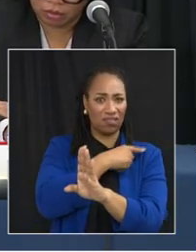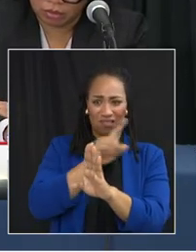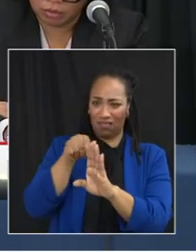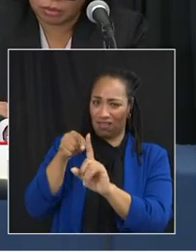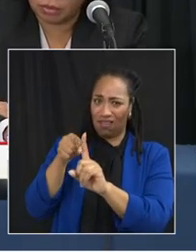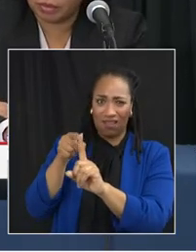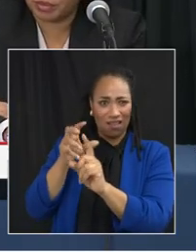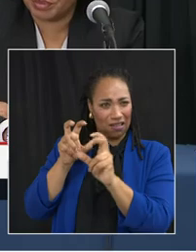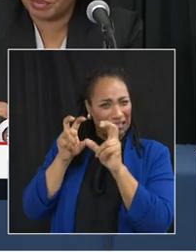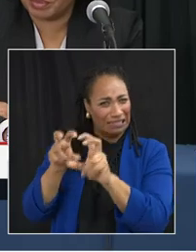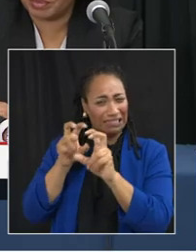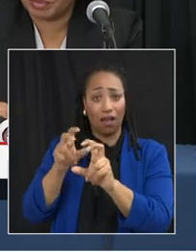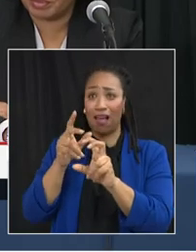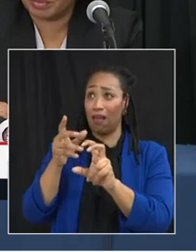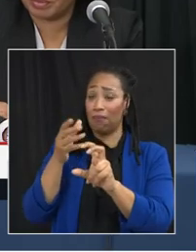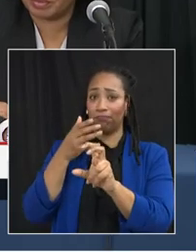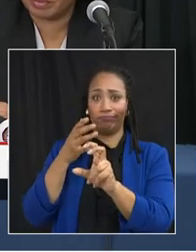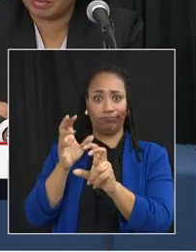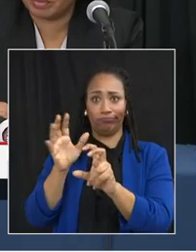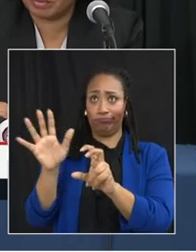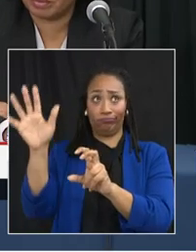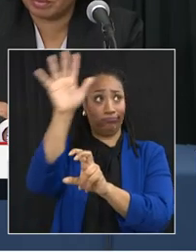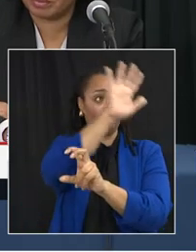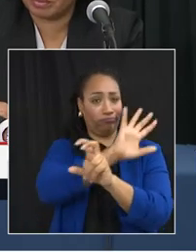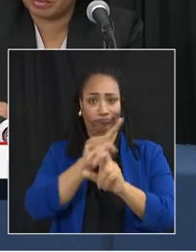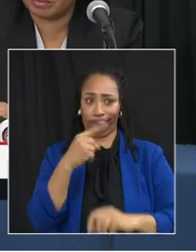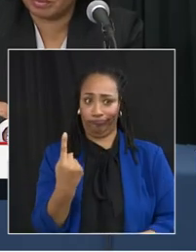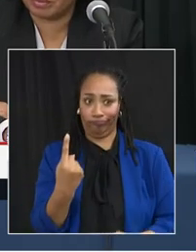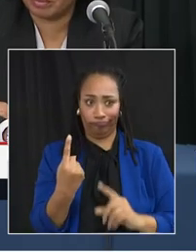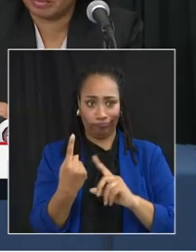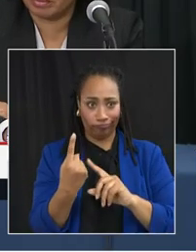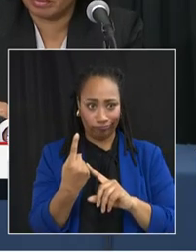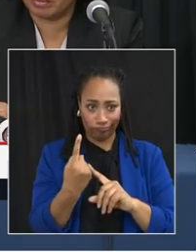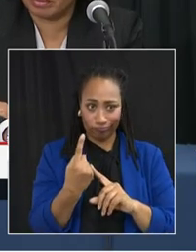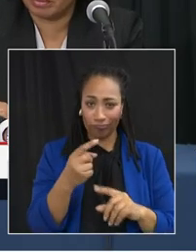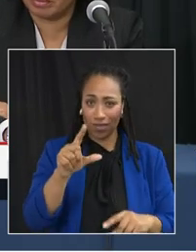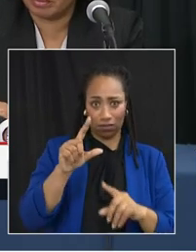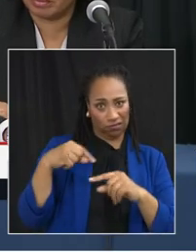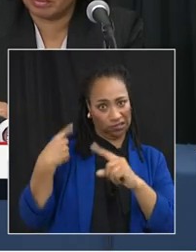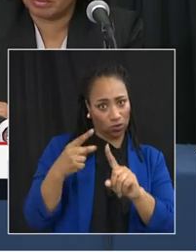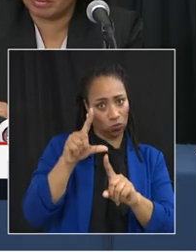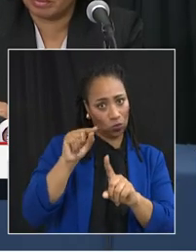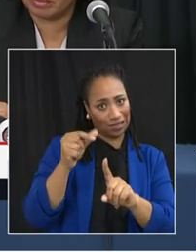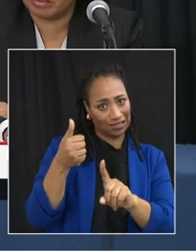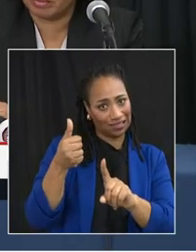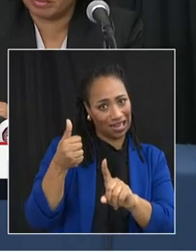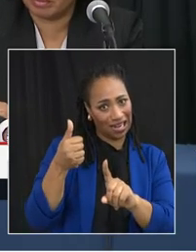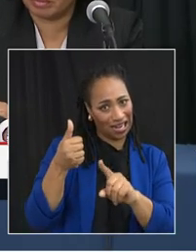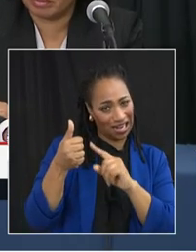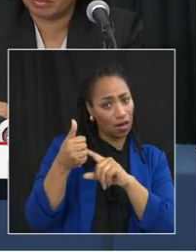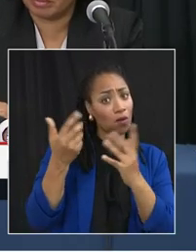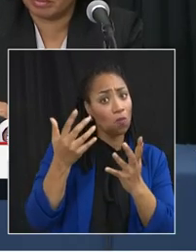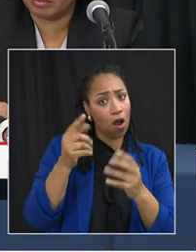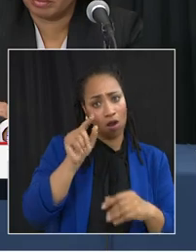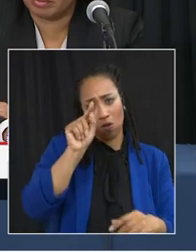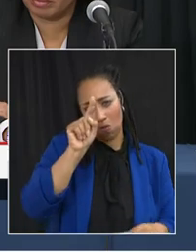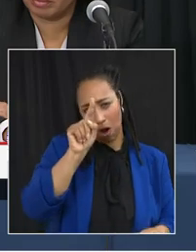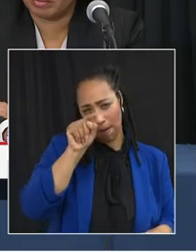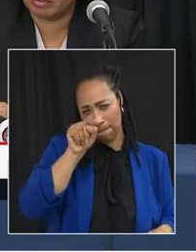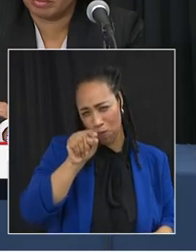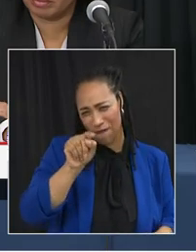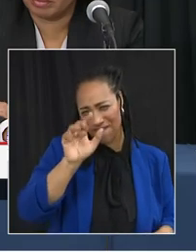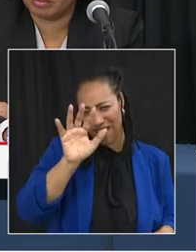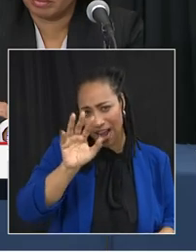since 2010, over $1.5 billion in affordable housing. We've created over 36,000